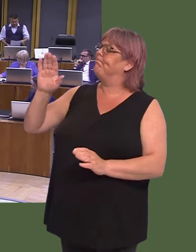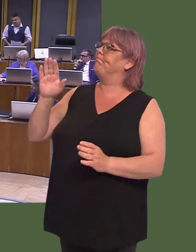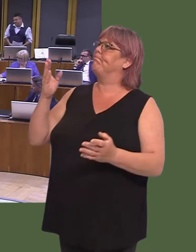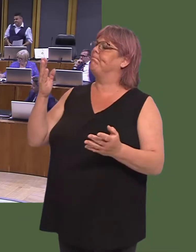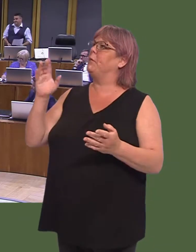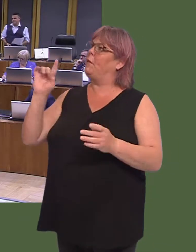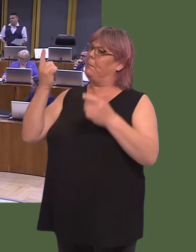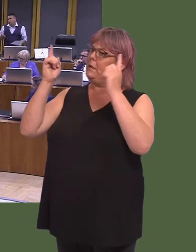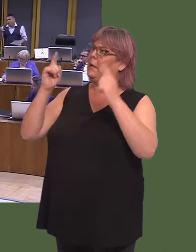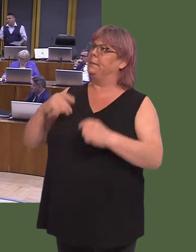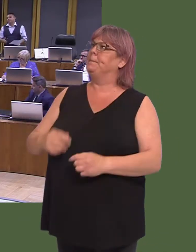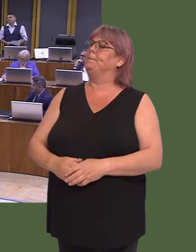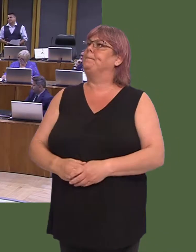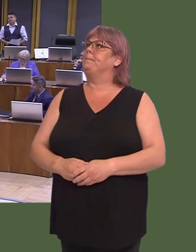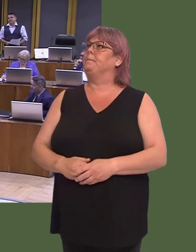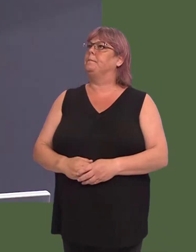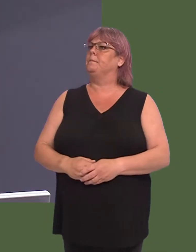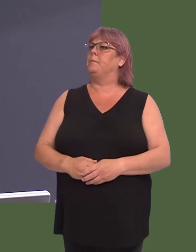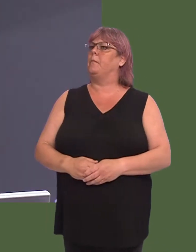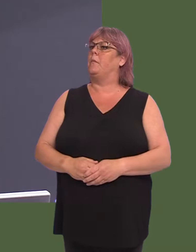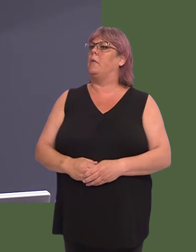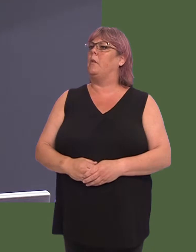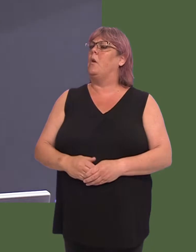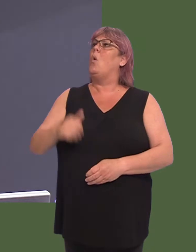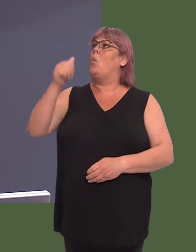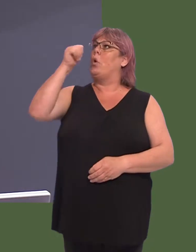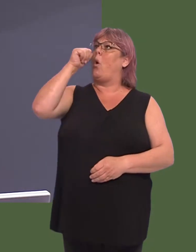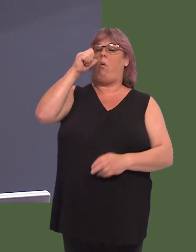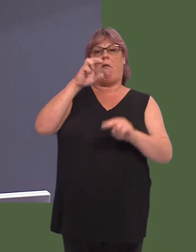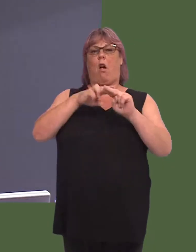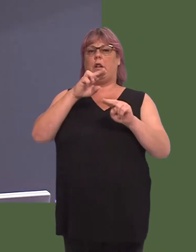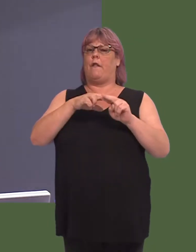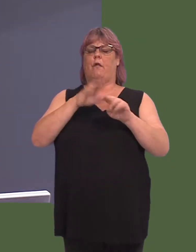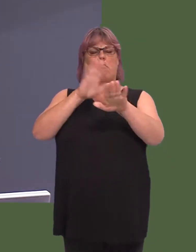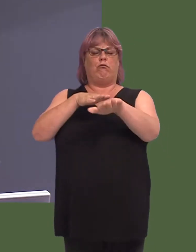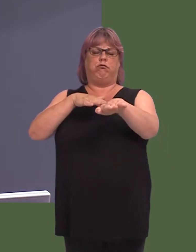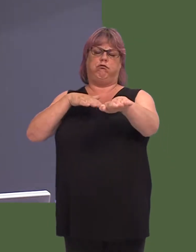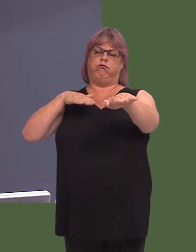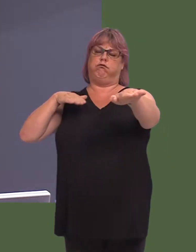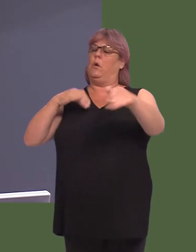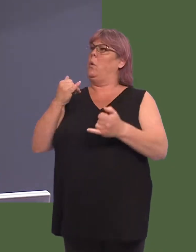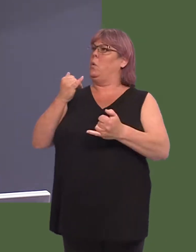First Minister, we all know that you are making traffic congestion